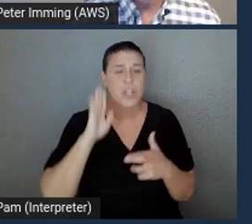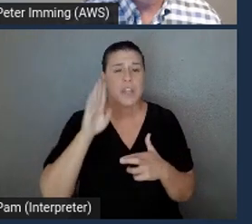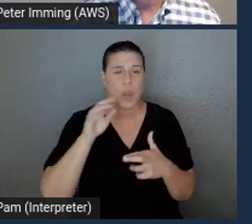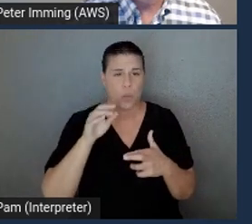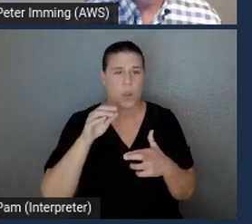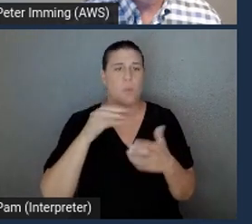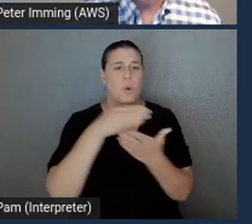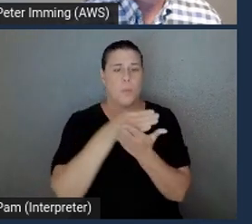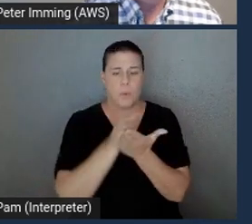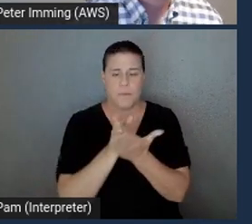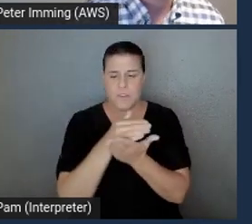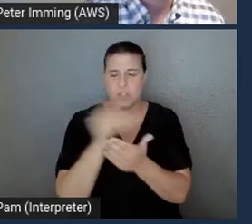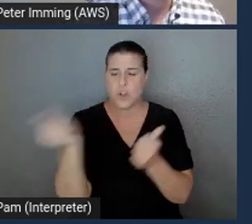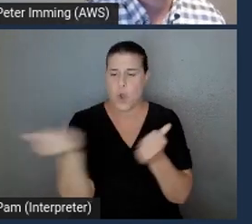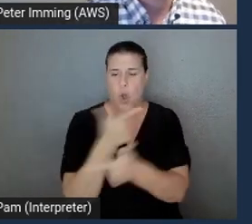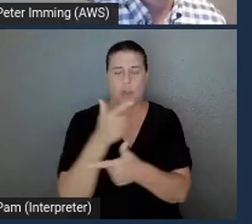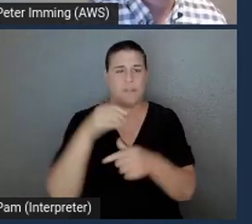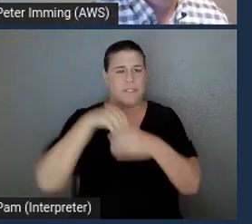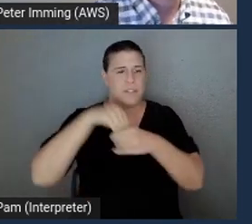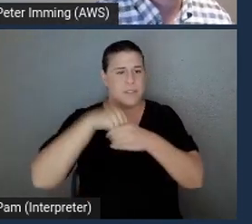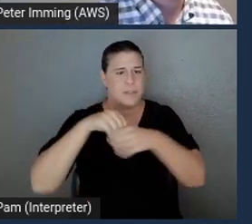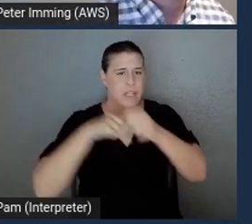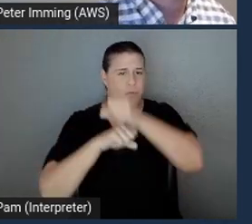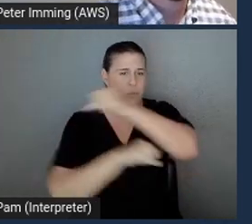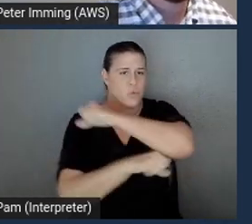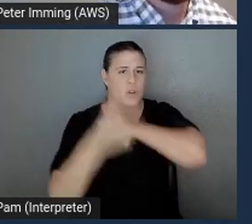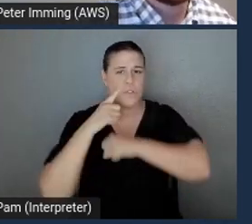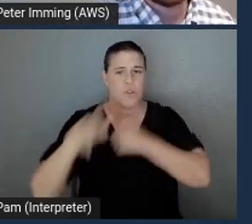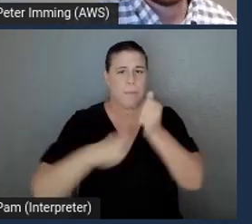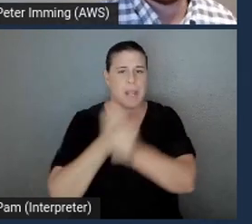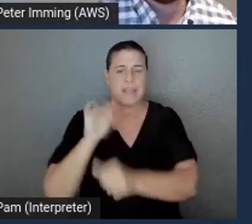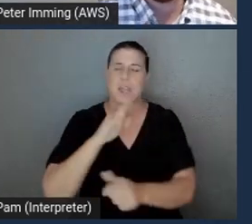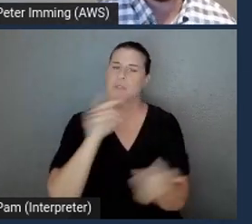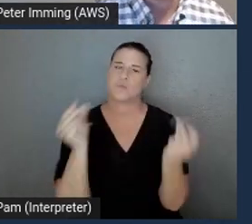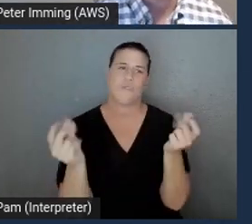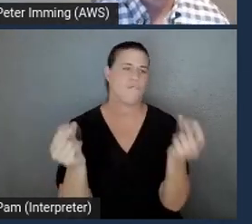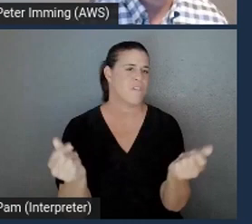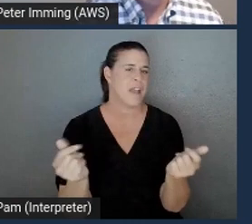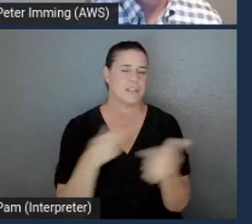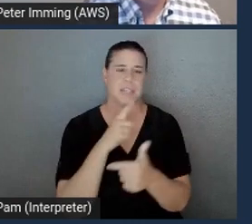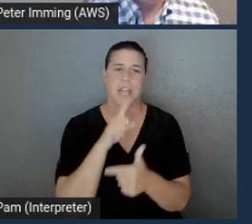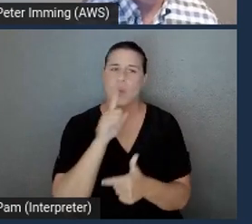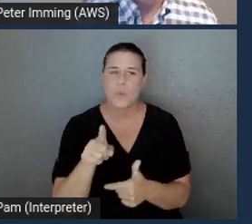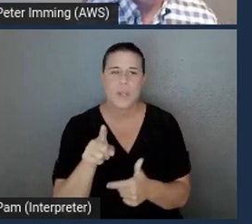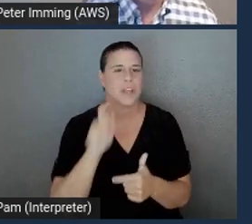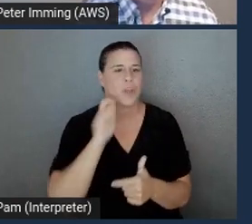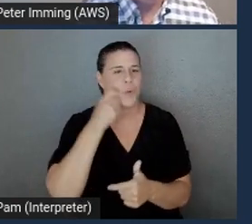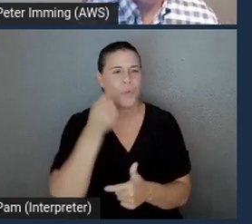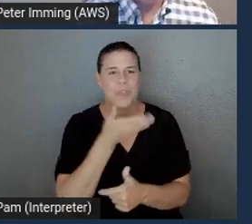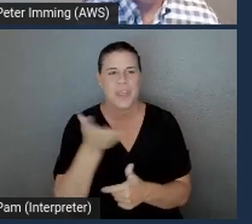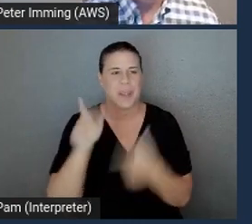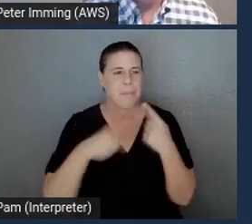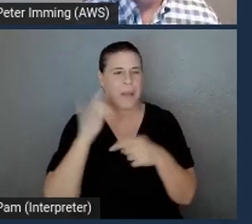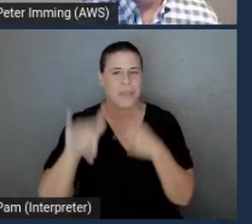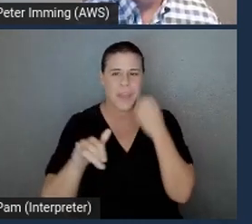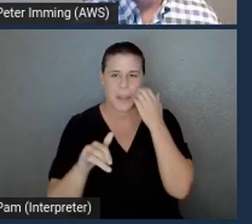resources and infrastructure behind that as well. But it is quite fast, which is a really, really cool thing about it.